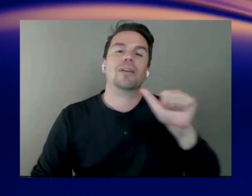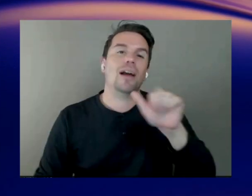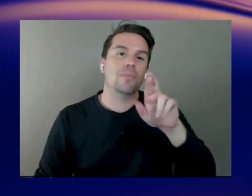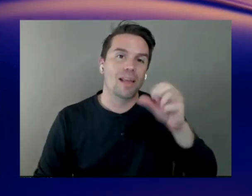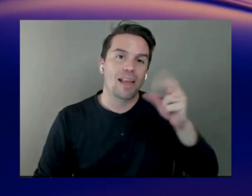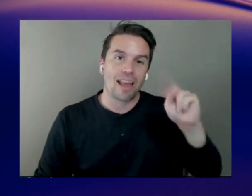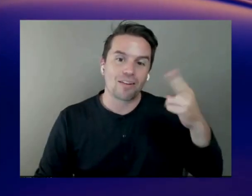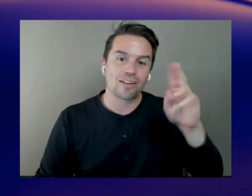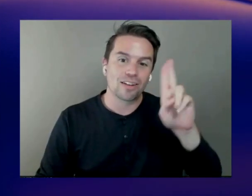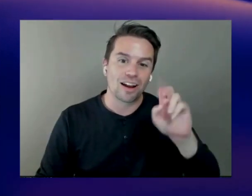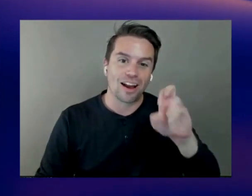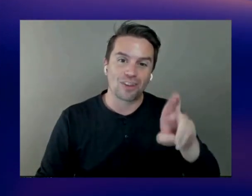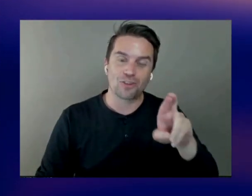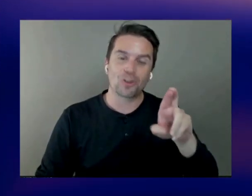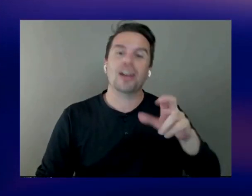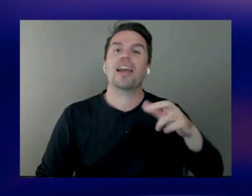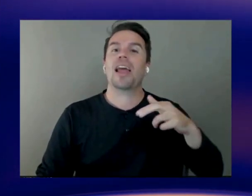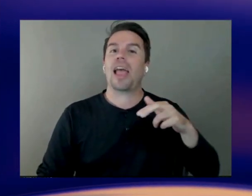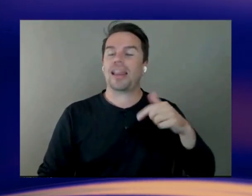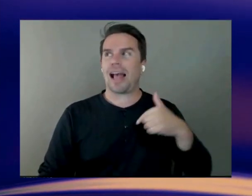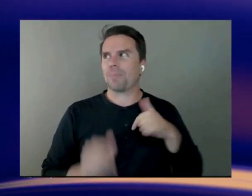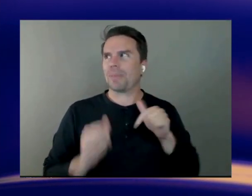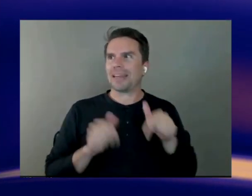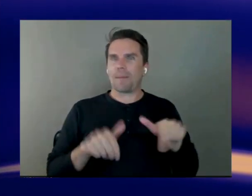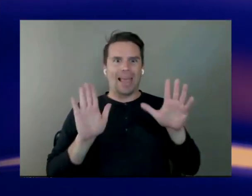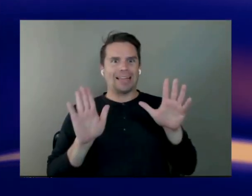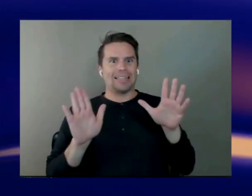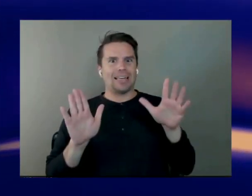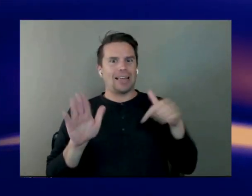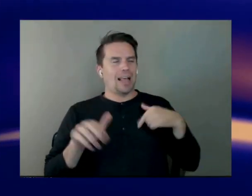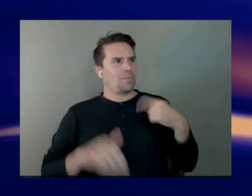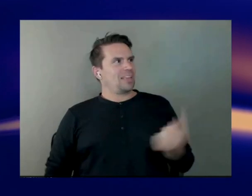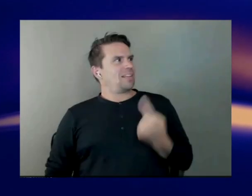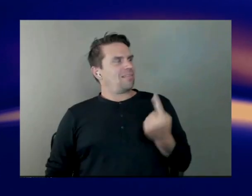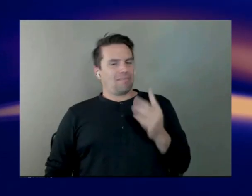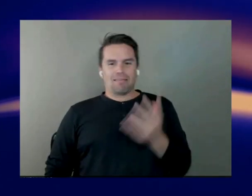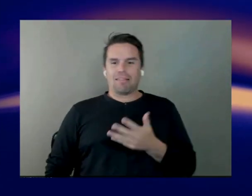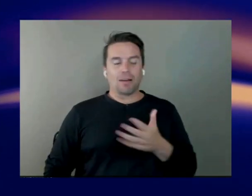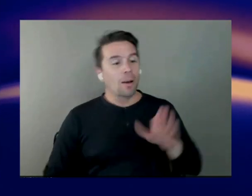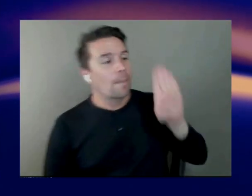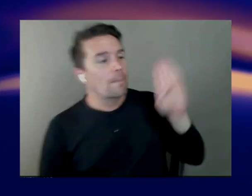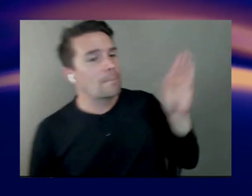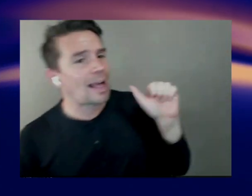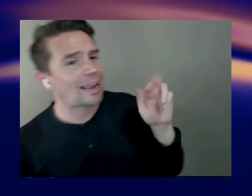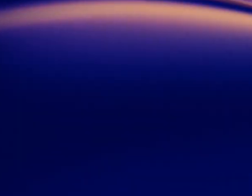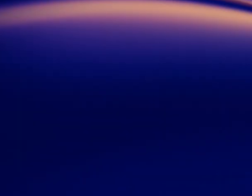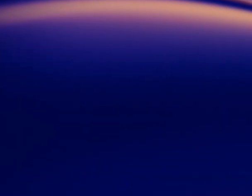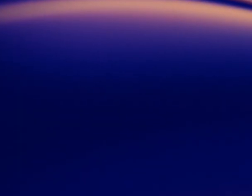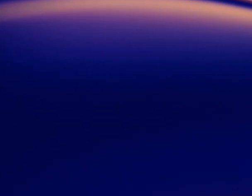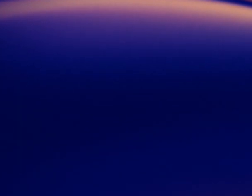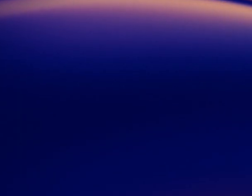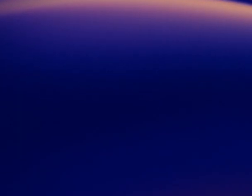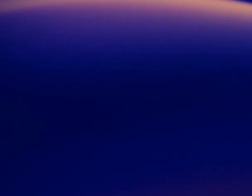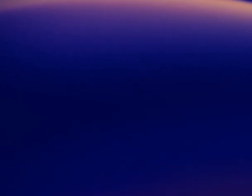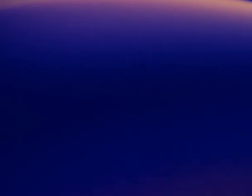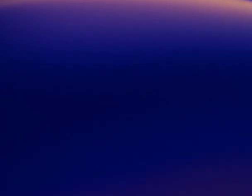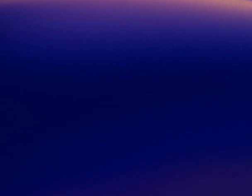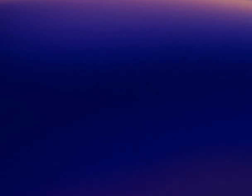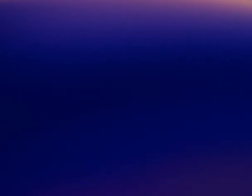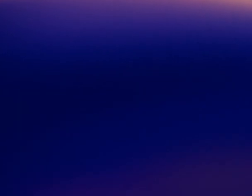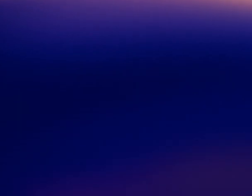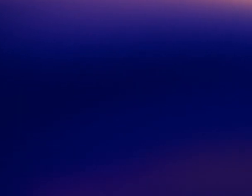It's free. you get to see this face for free. So yeah, it's free. It's on demand. You can watch it on Twitch. You don't have to pay for anything. No subscriptions,